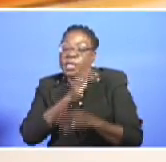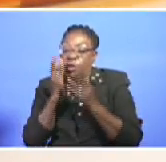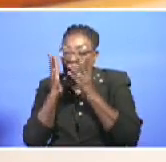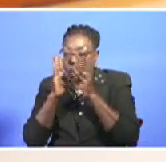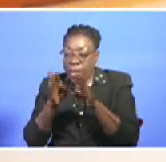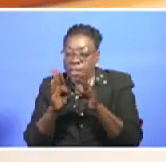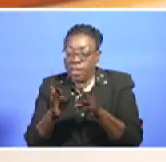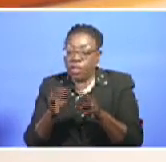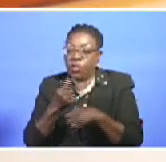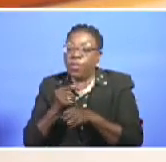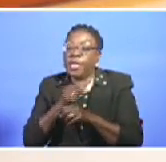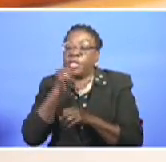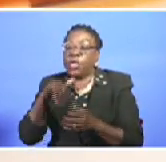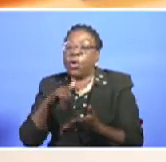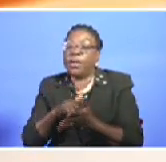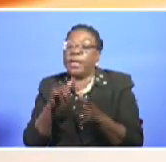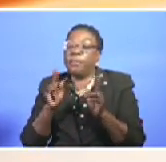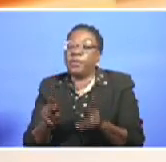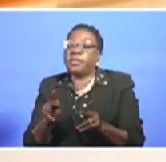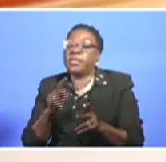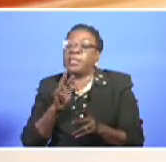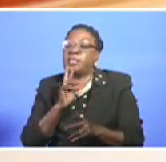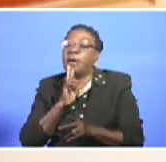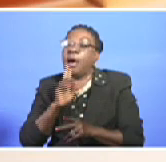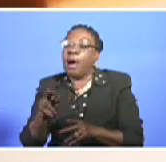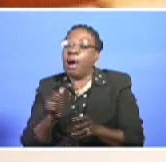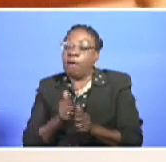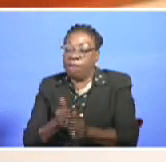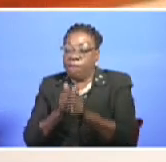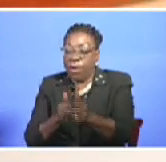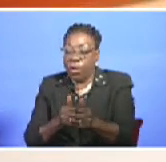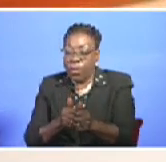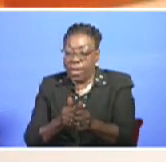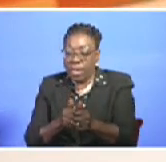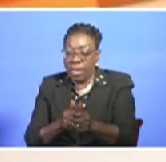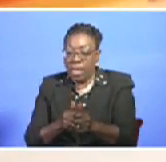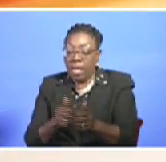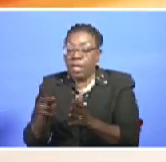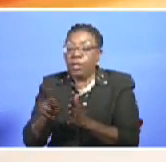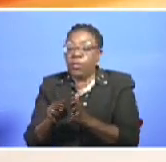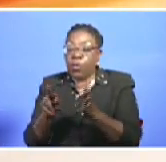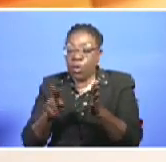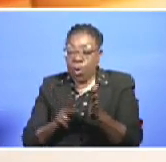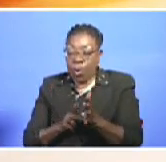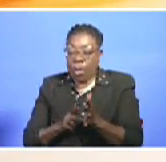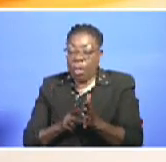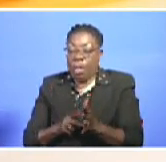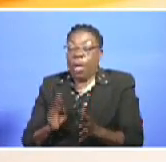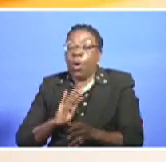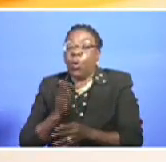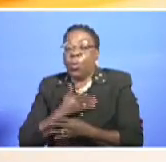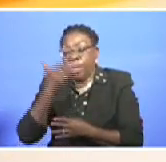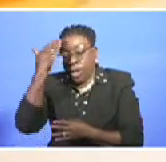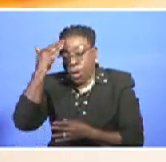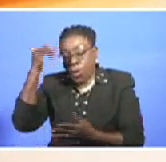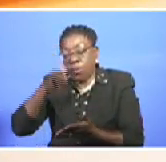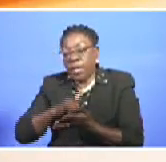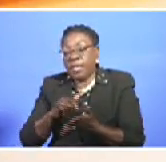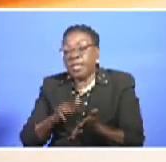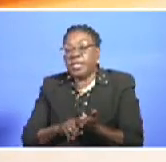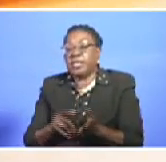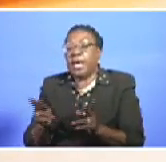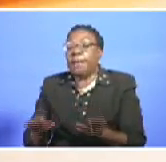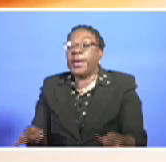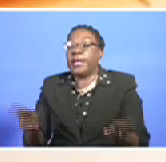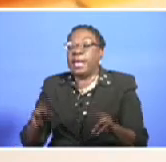orders. Where we find breaches, citations will be issued. We know that this pandemic will be with us